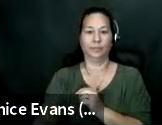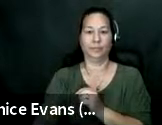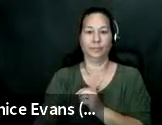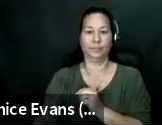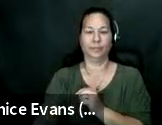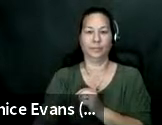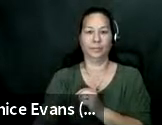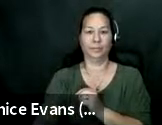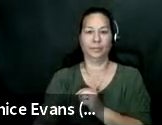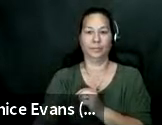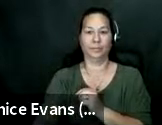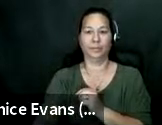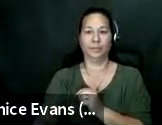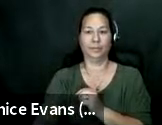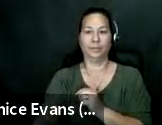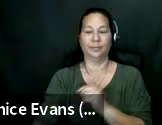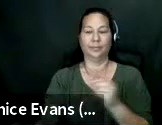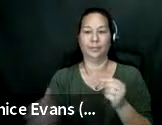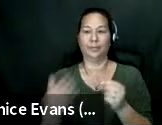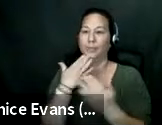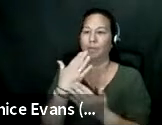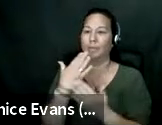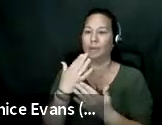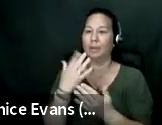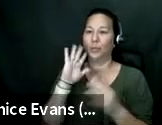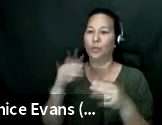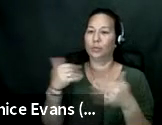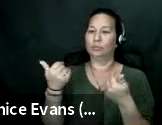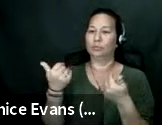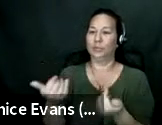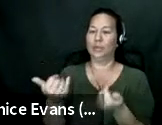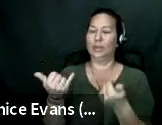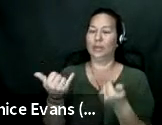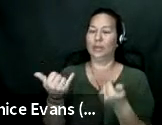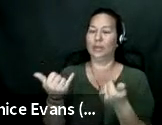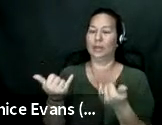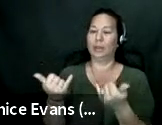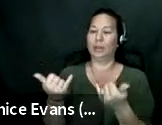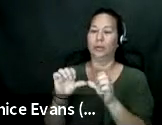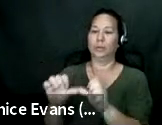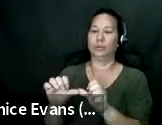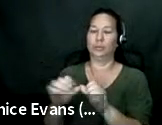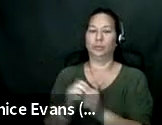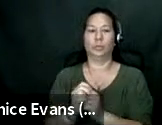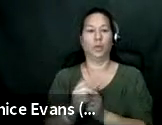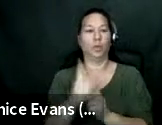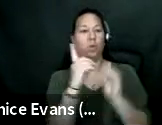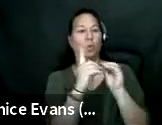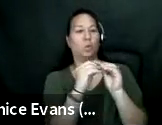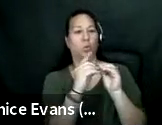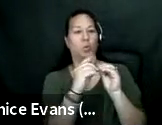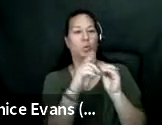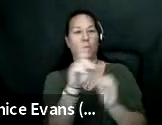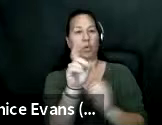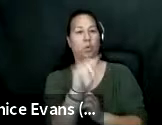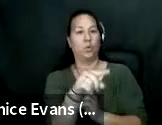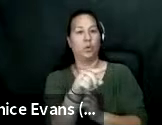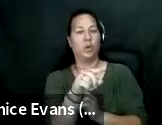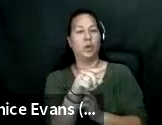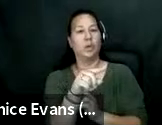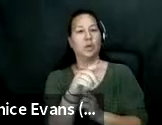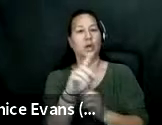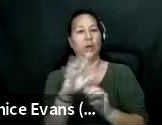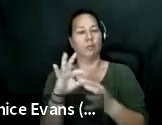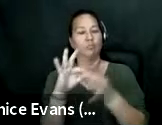Thank you, Stephen. You can carry on. Thank you. We have one more question here about vaccine centers. Are there